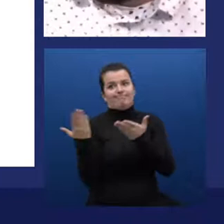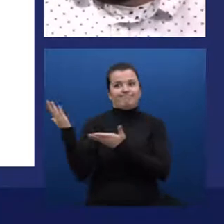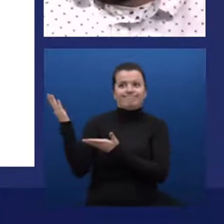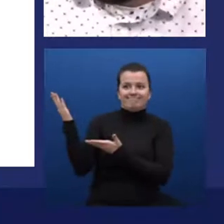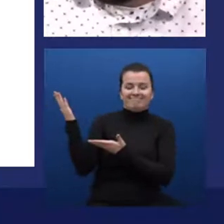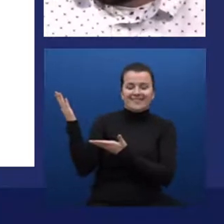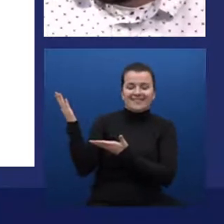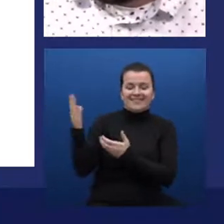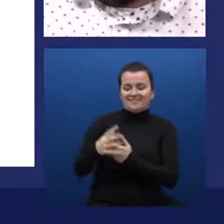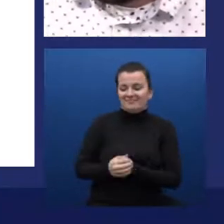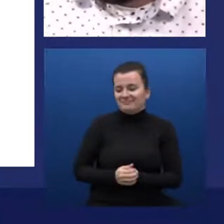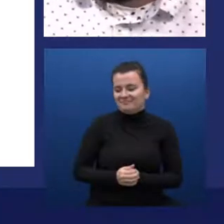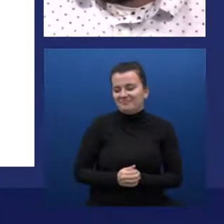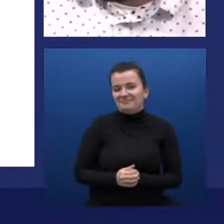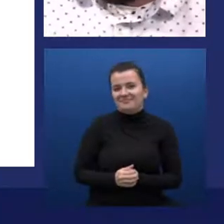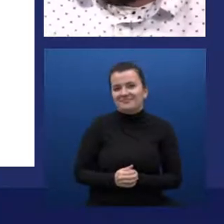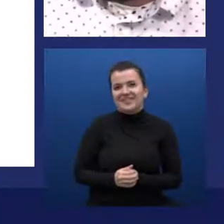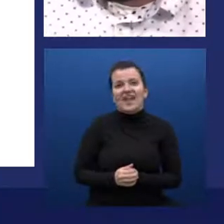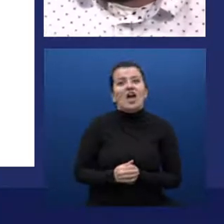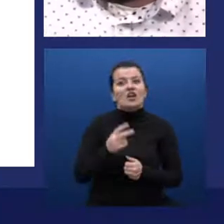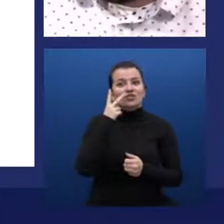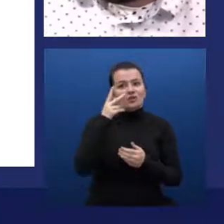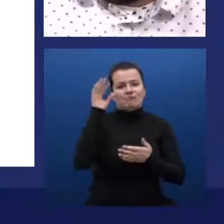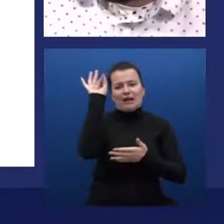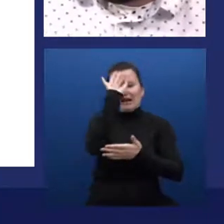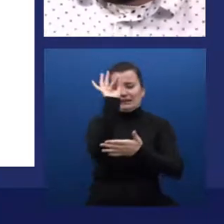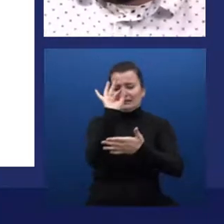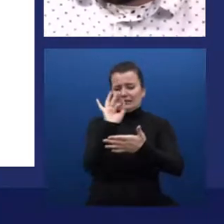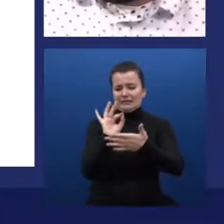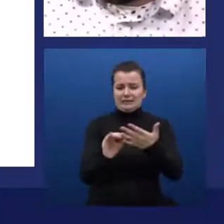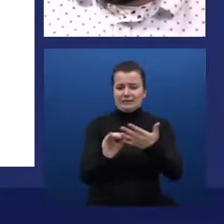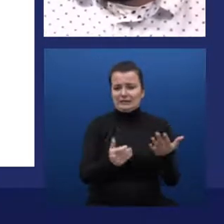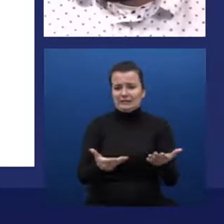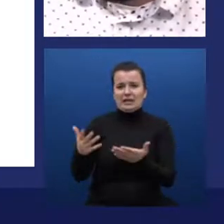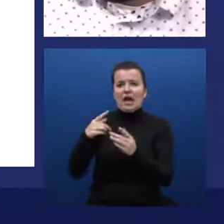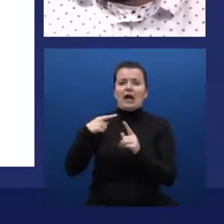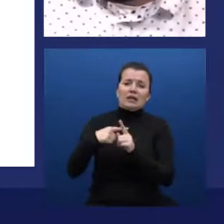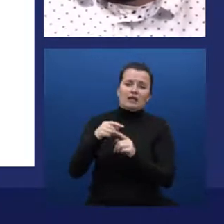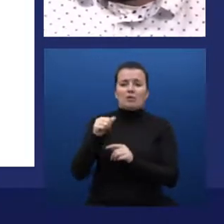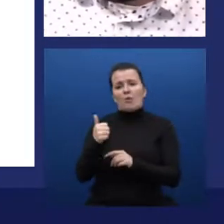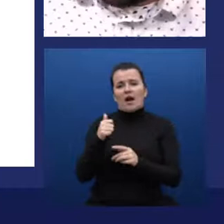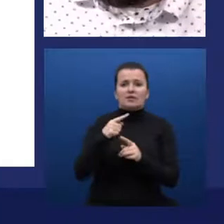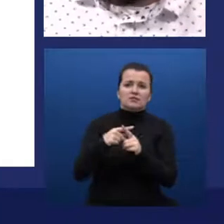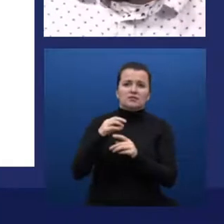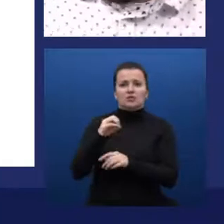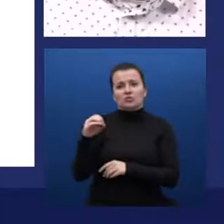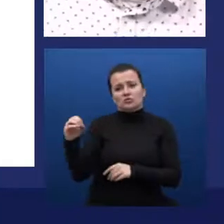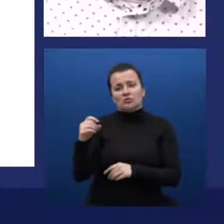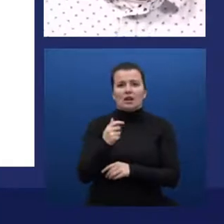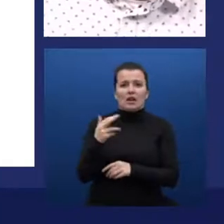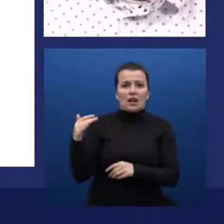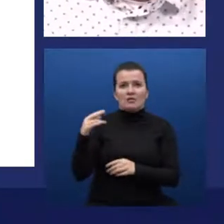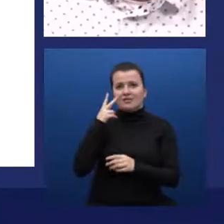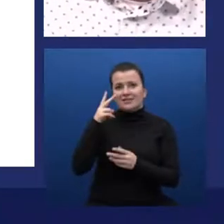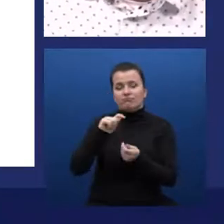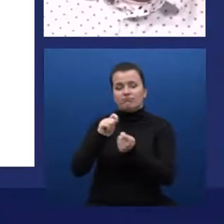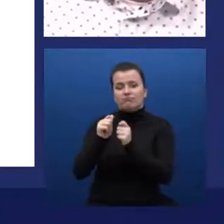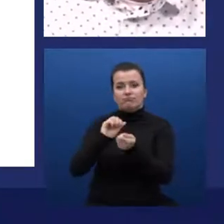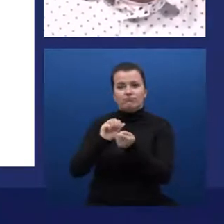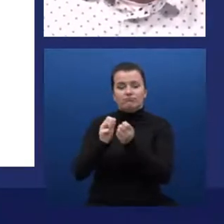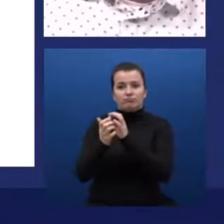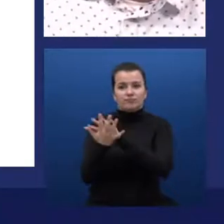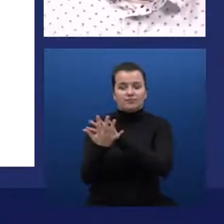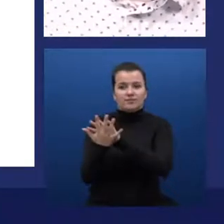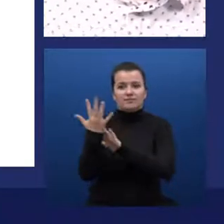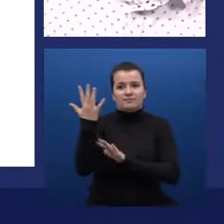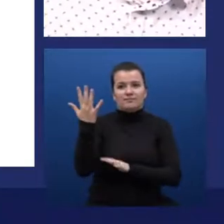these lines, the numbers that we're multiplying these things by, the number 1, 1, 1, and then 0, 0, 0, 0, 0, right? And then out comes this number, and then this